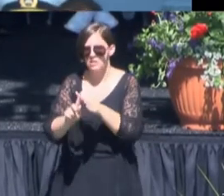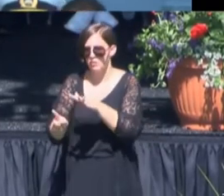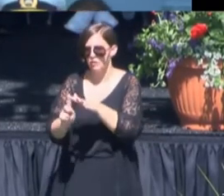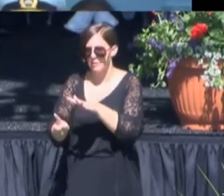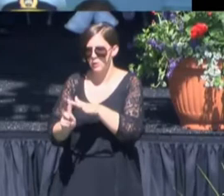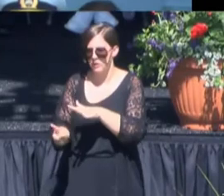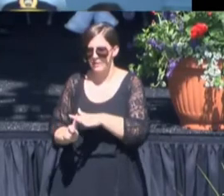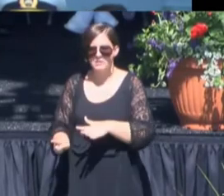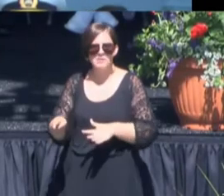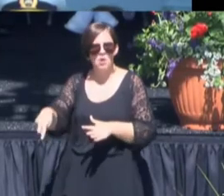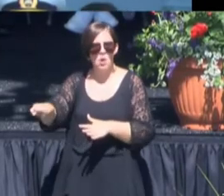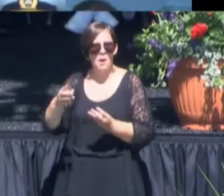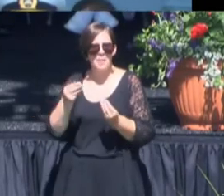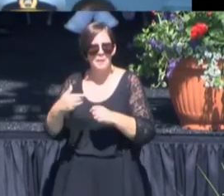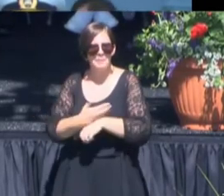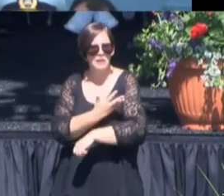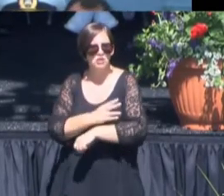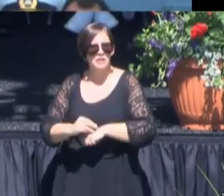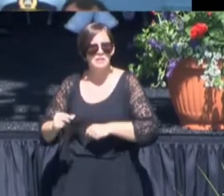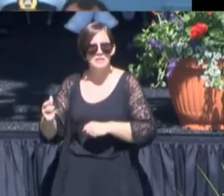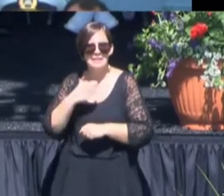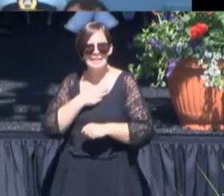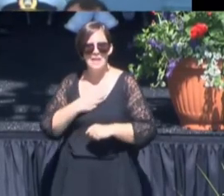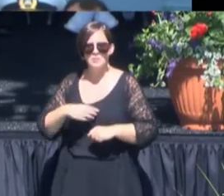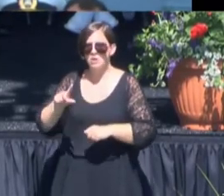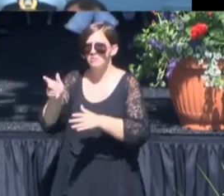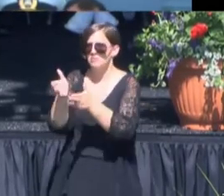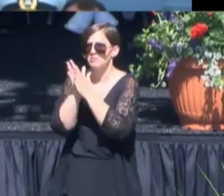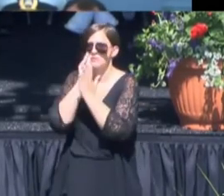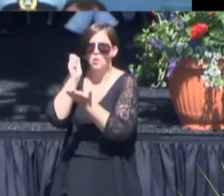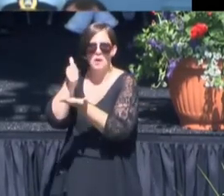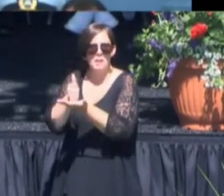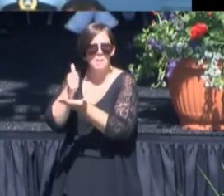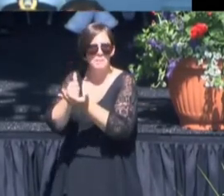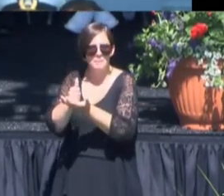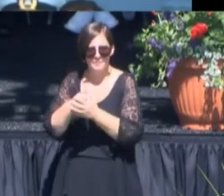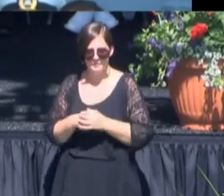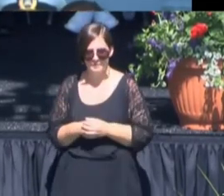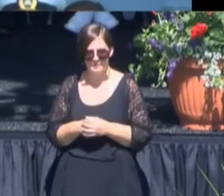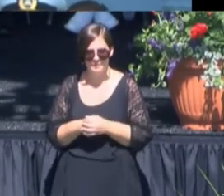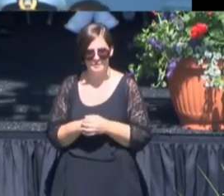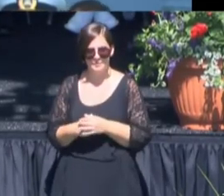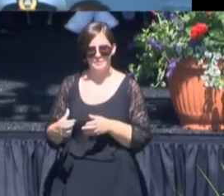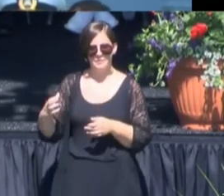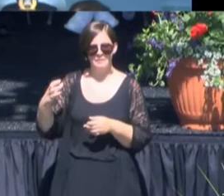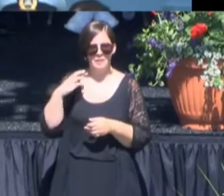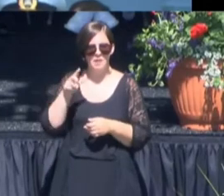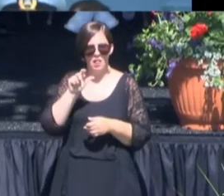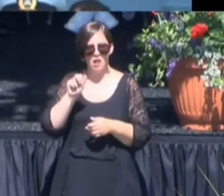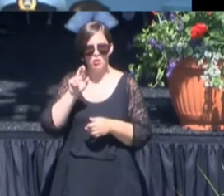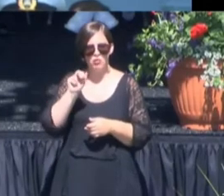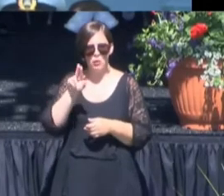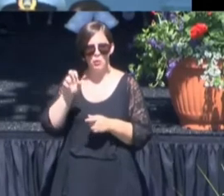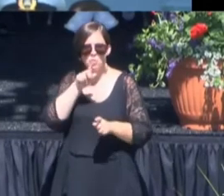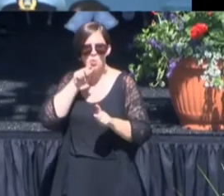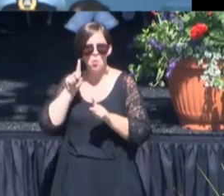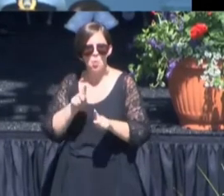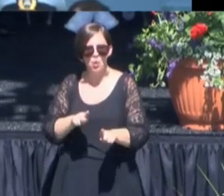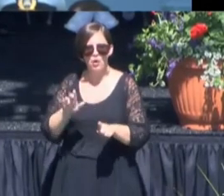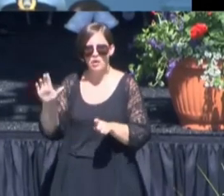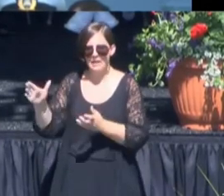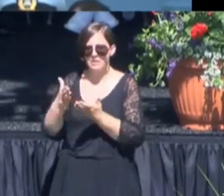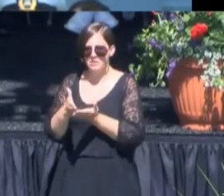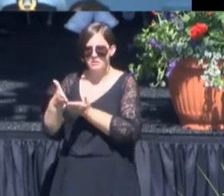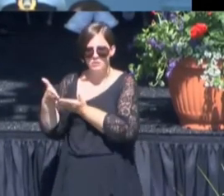swarmed the beaches, desperate to escape the communists as they bore down. Captain LaRue ordered his SS Meredith Victory